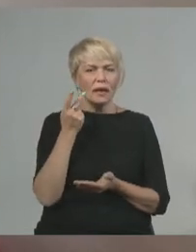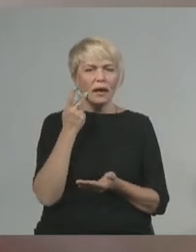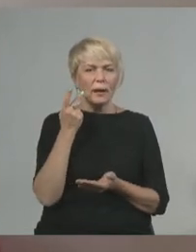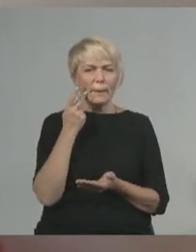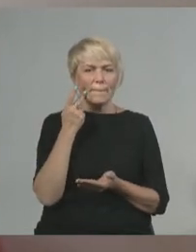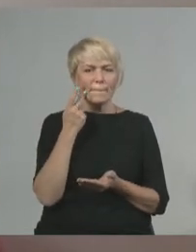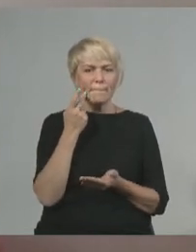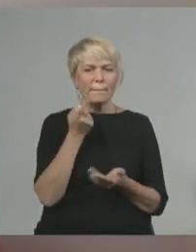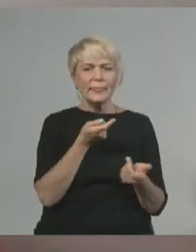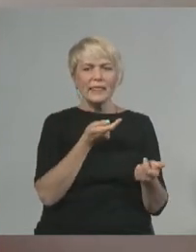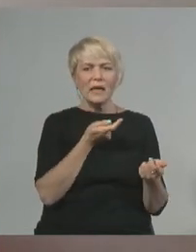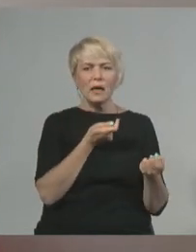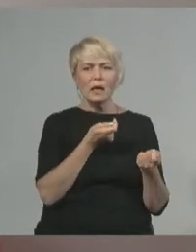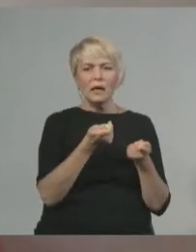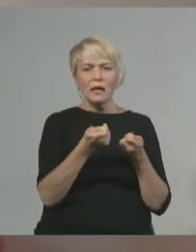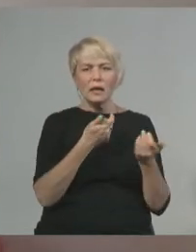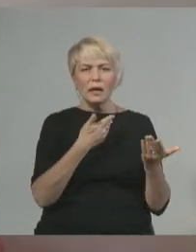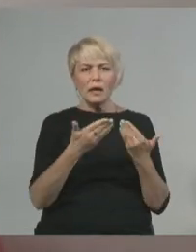always